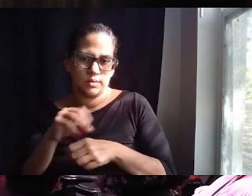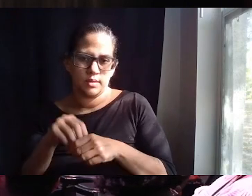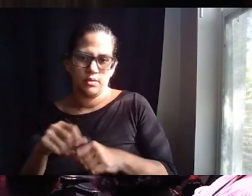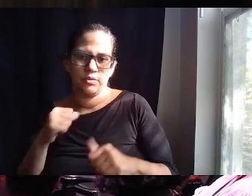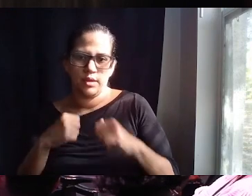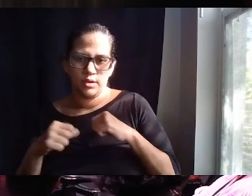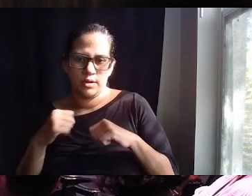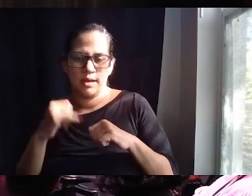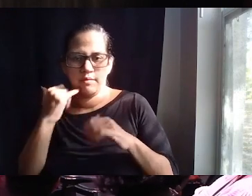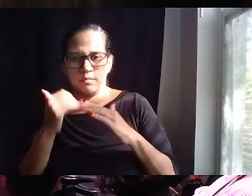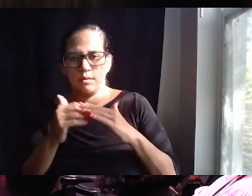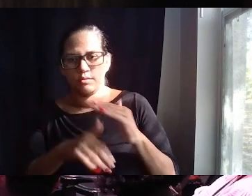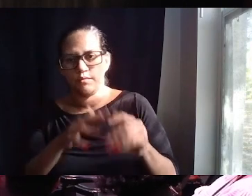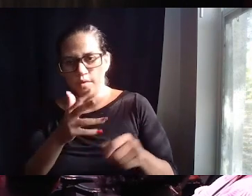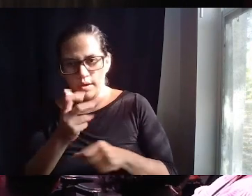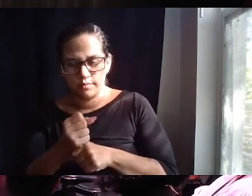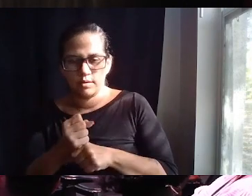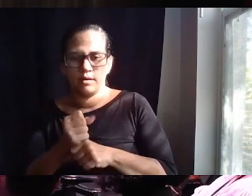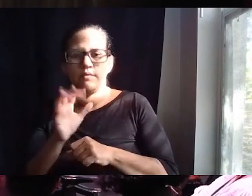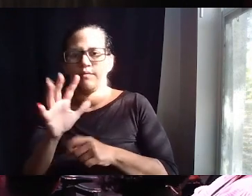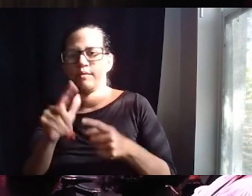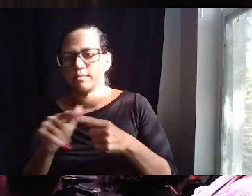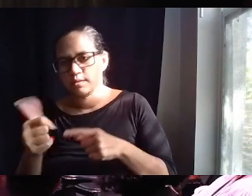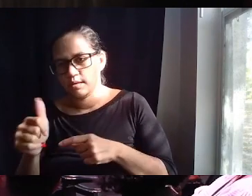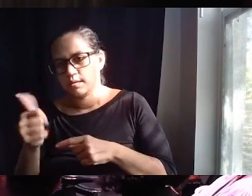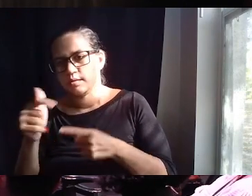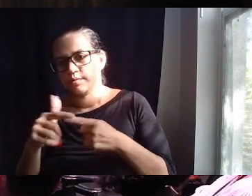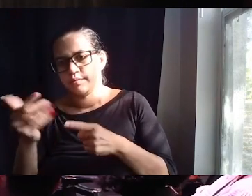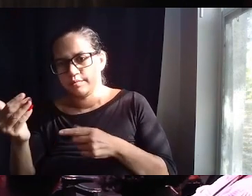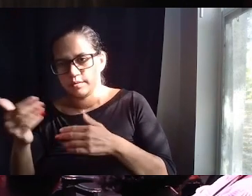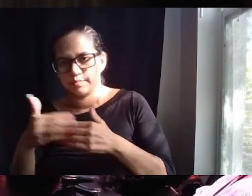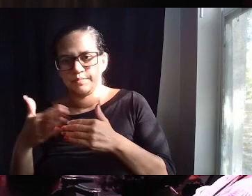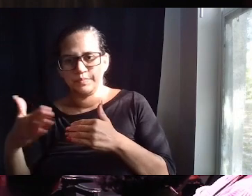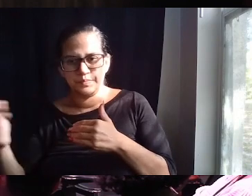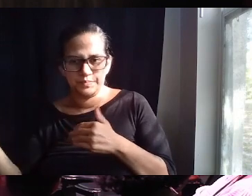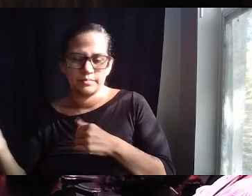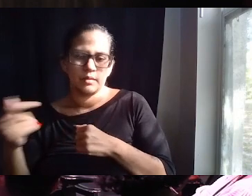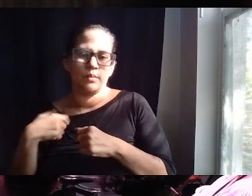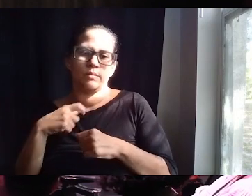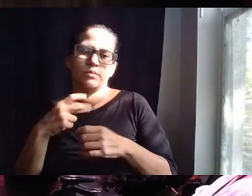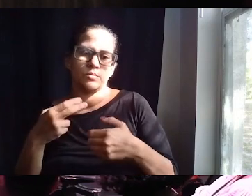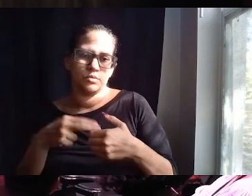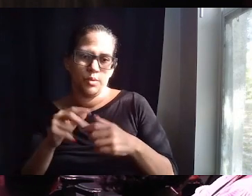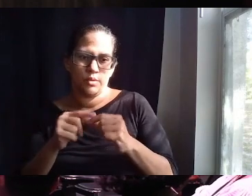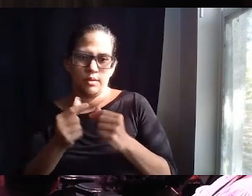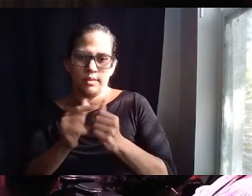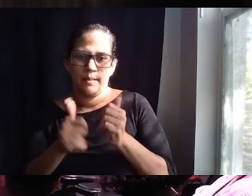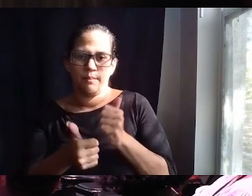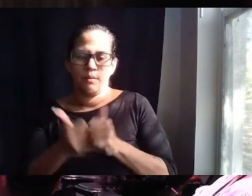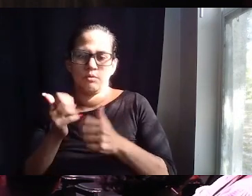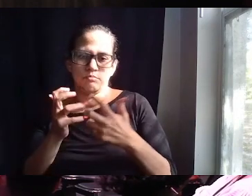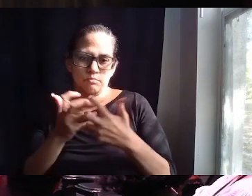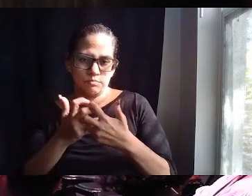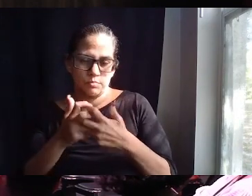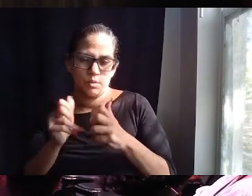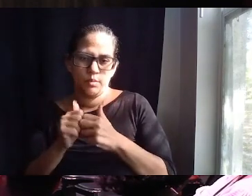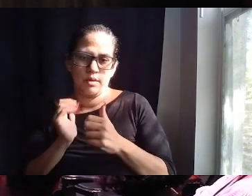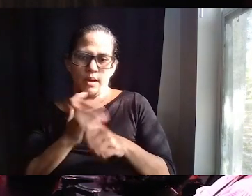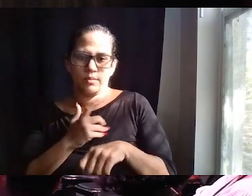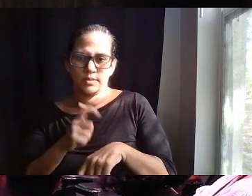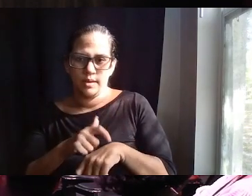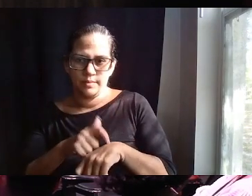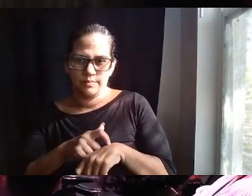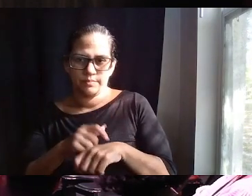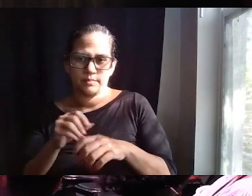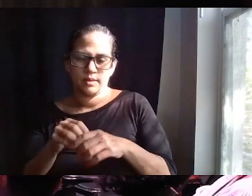5 years, 5 to 10, 10 to 15, et cetera, we were supposed to join the group that most closely aligned with our time in the field. But